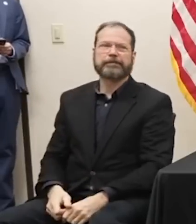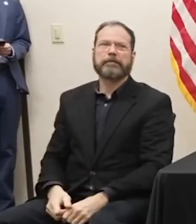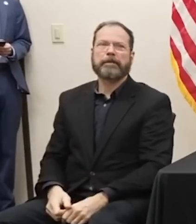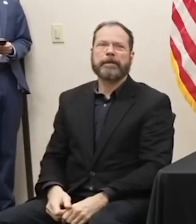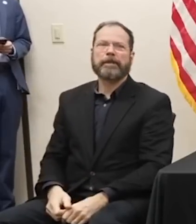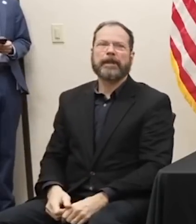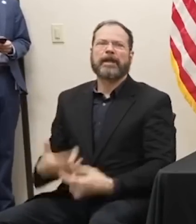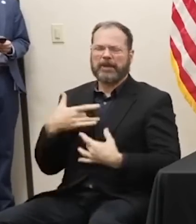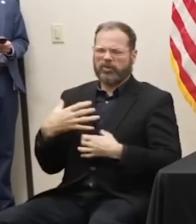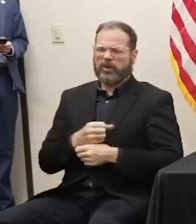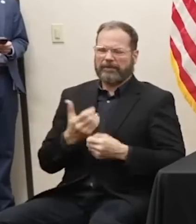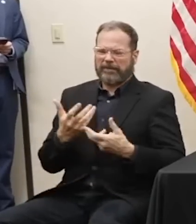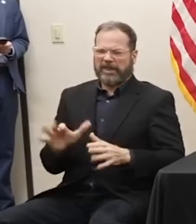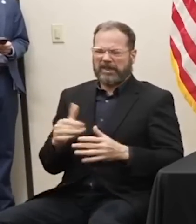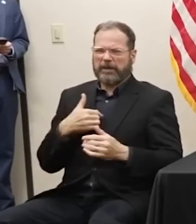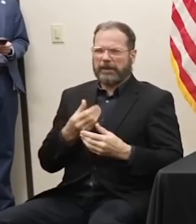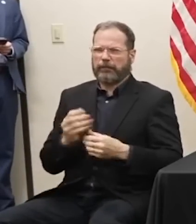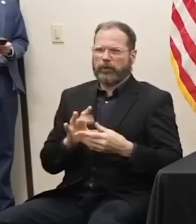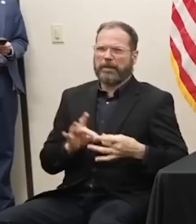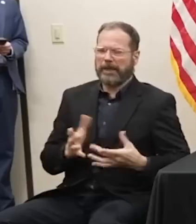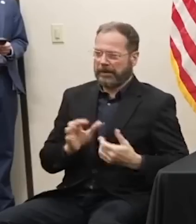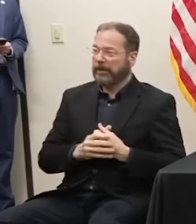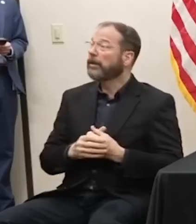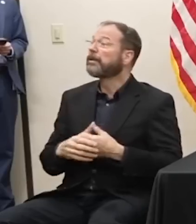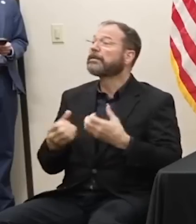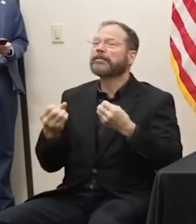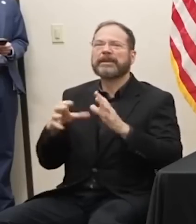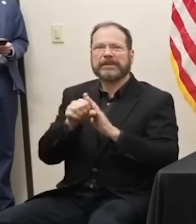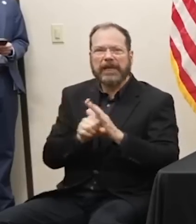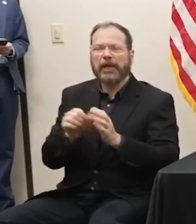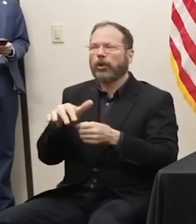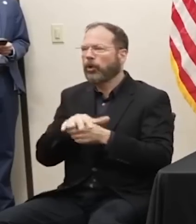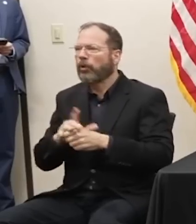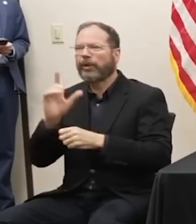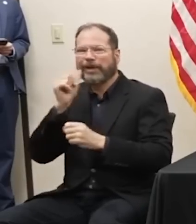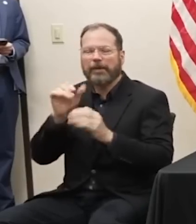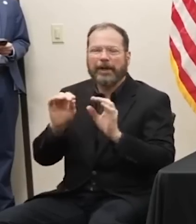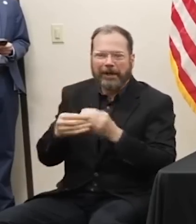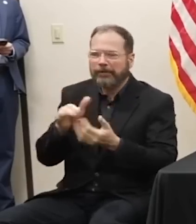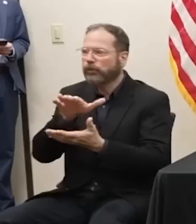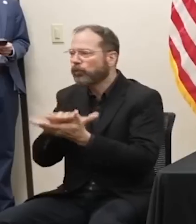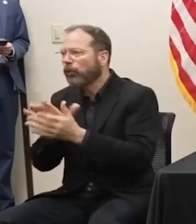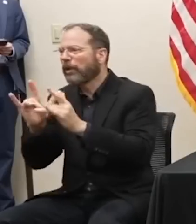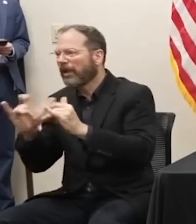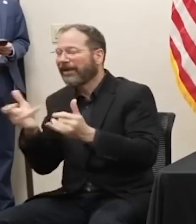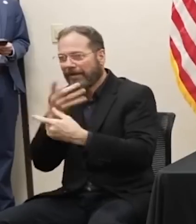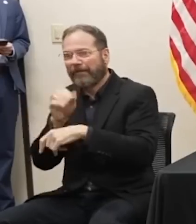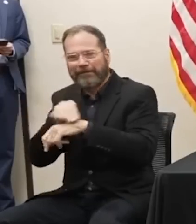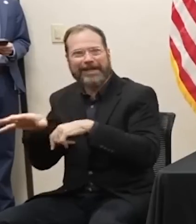that. In closing these comments, there are many state and local government offices and schools throughout the state that are